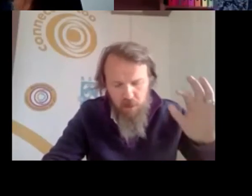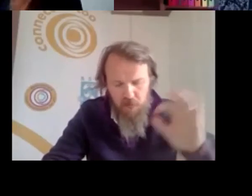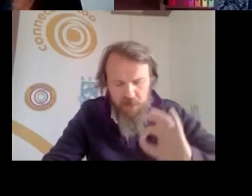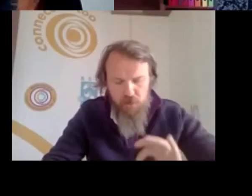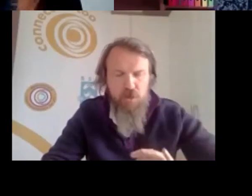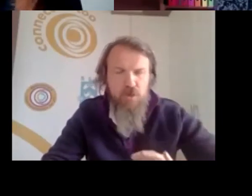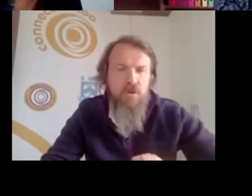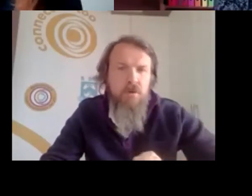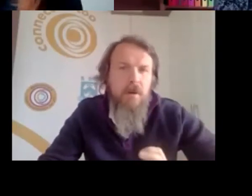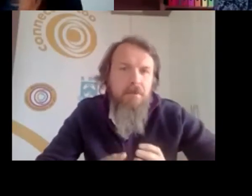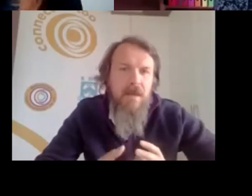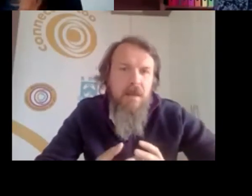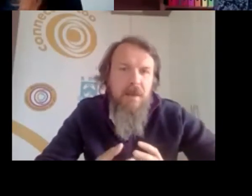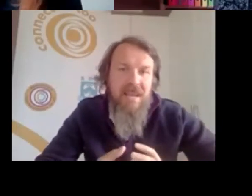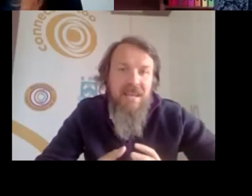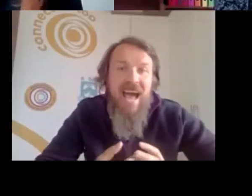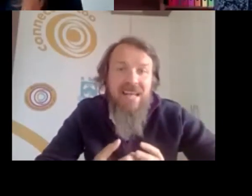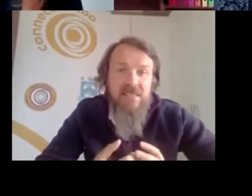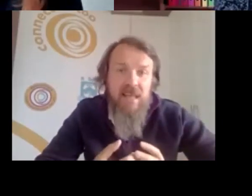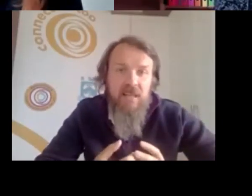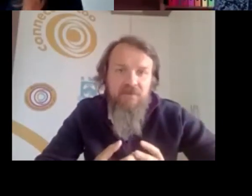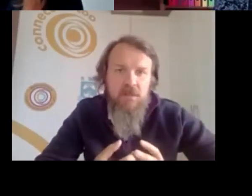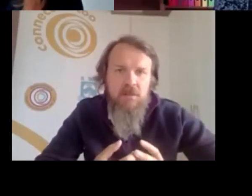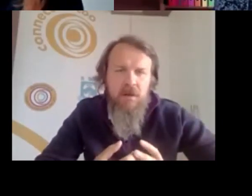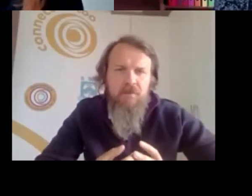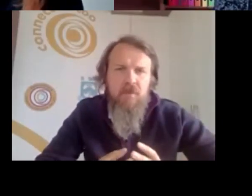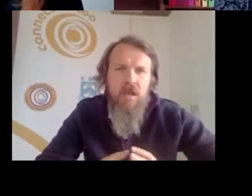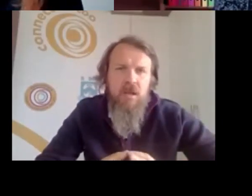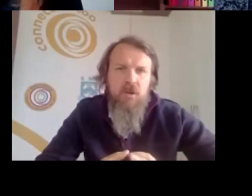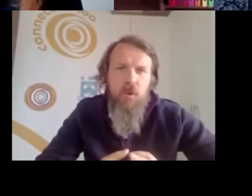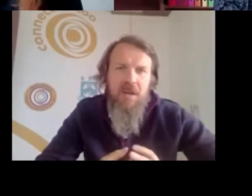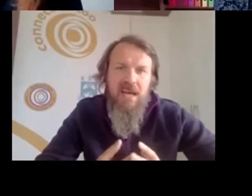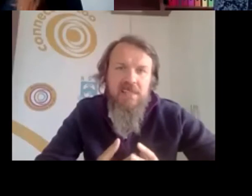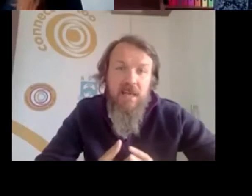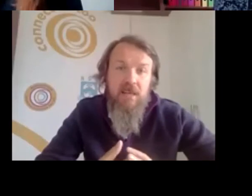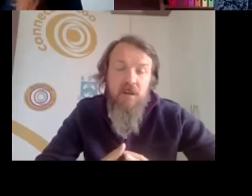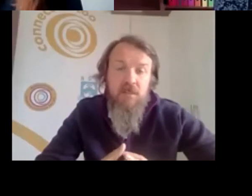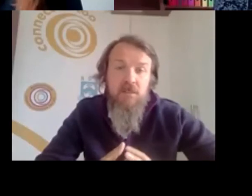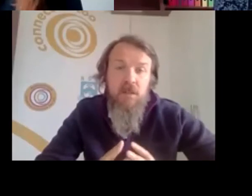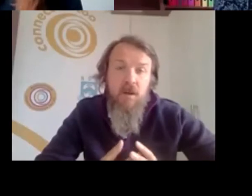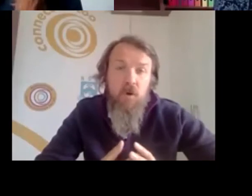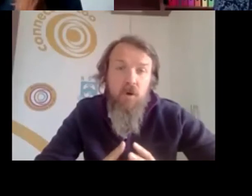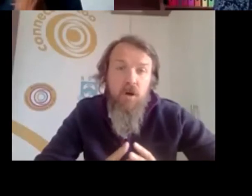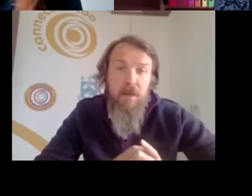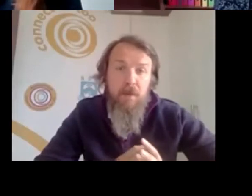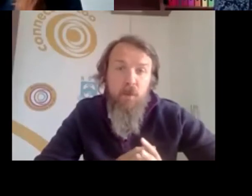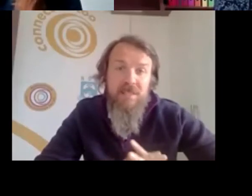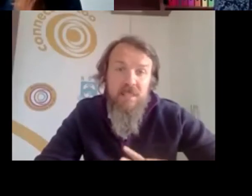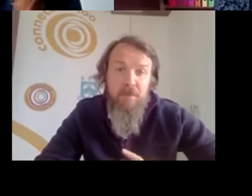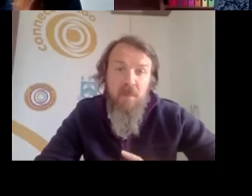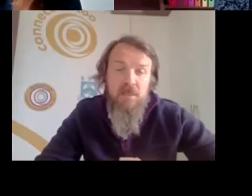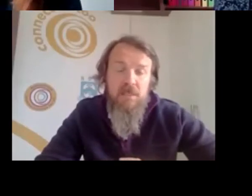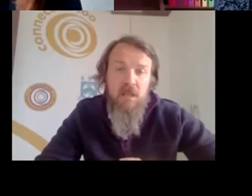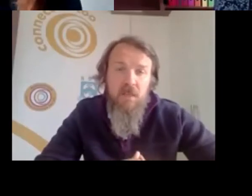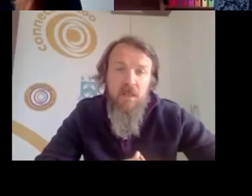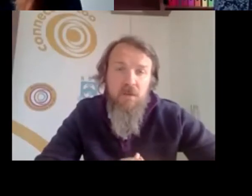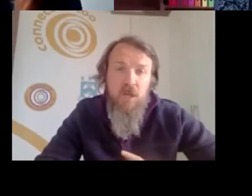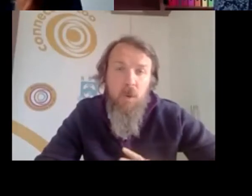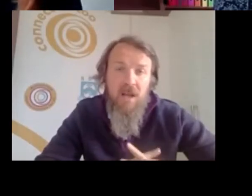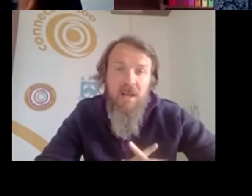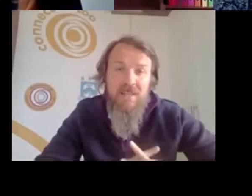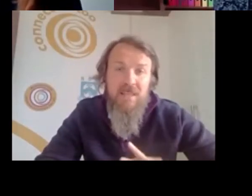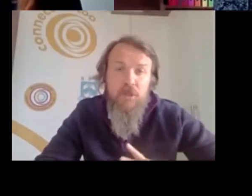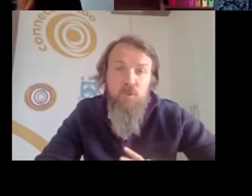policy linked to maybe an access fund, you know, an access fund for people with disabilities